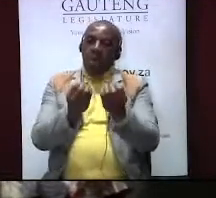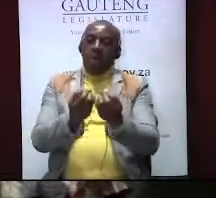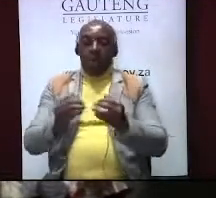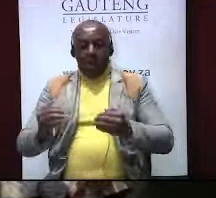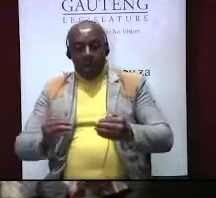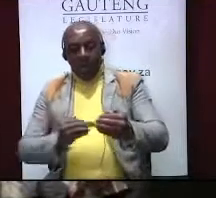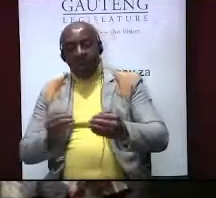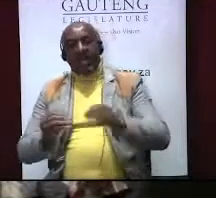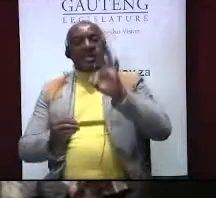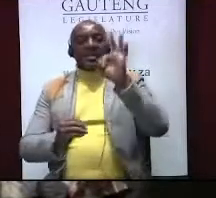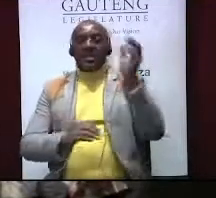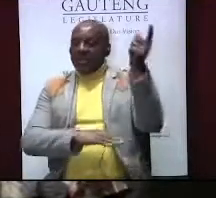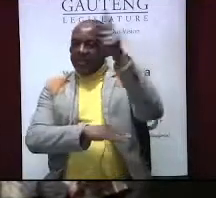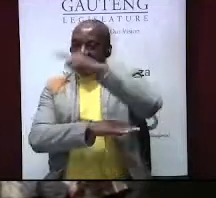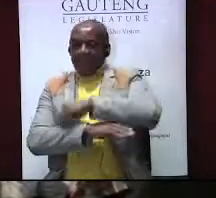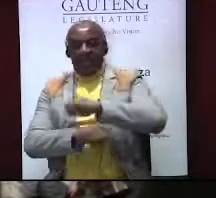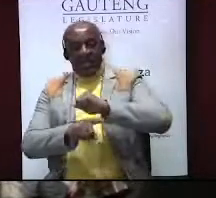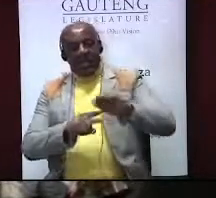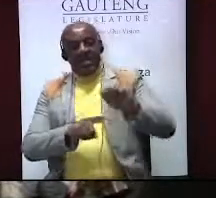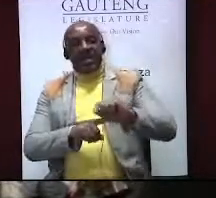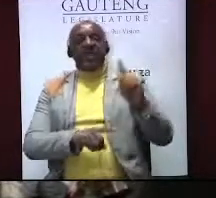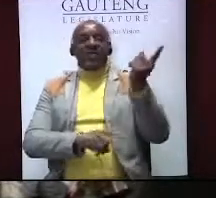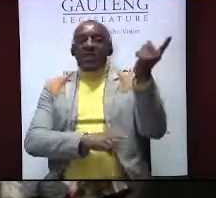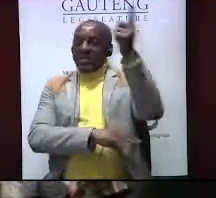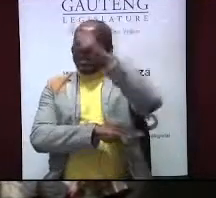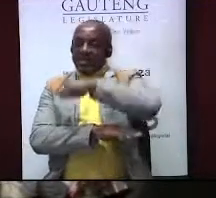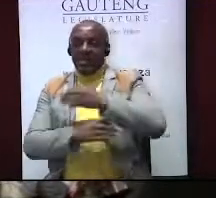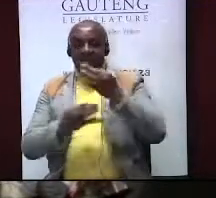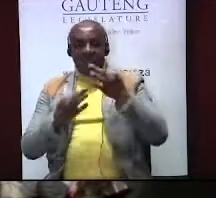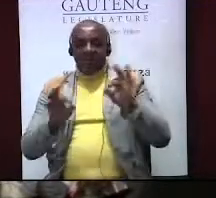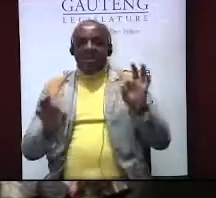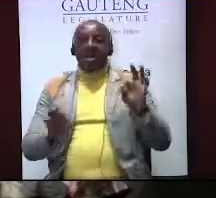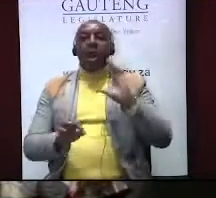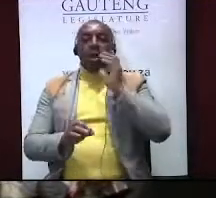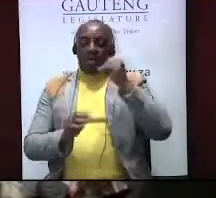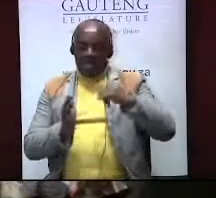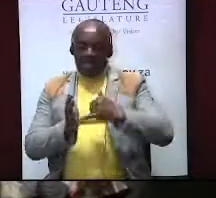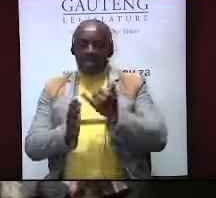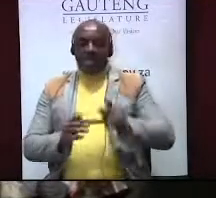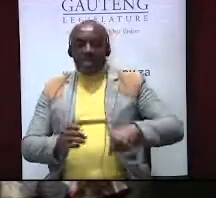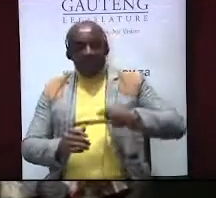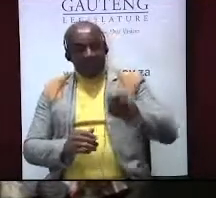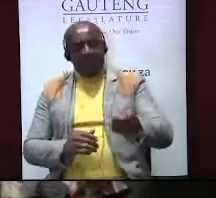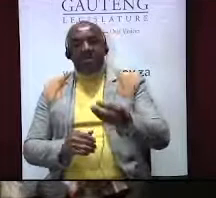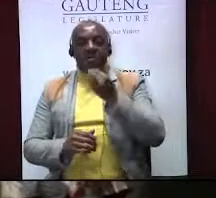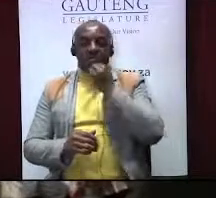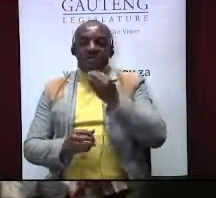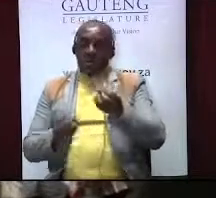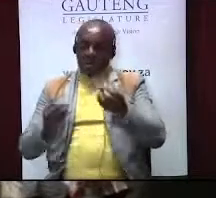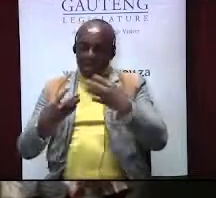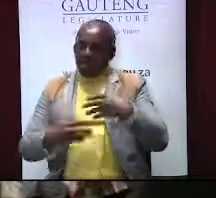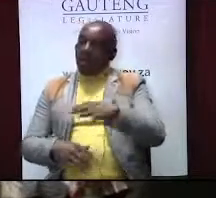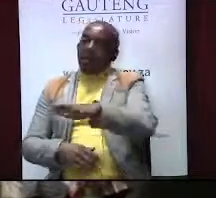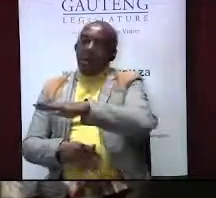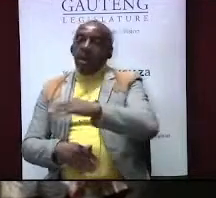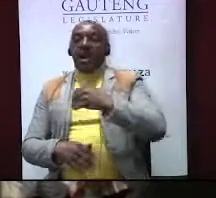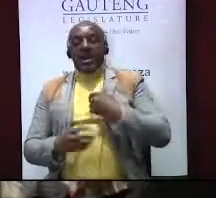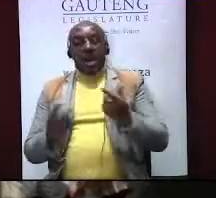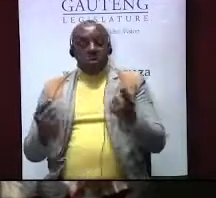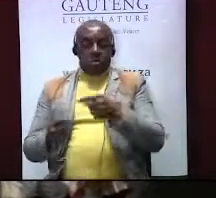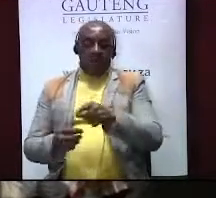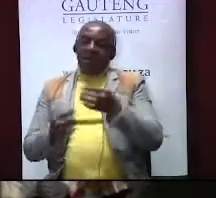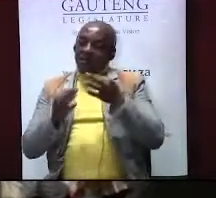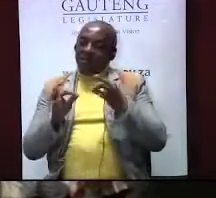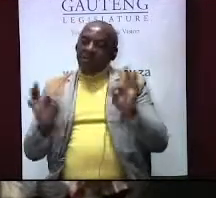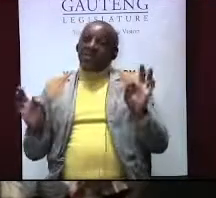first one we do that, it's free. We are just going to pay for Dijo because of Harun and Tuen or Fevenu. But we are doing it for free,